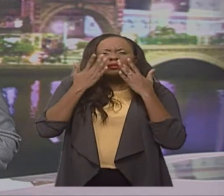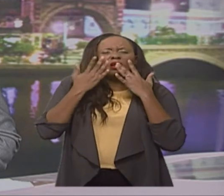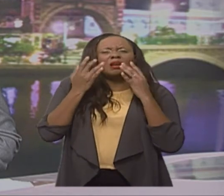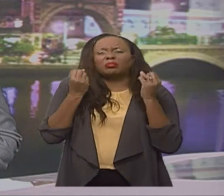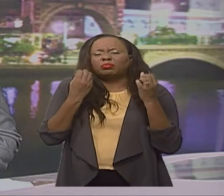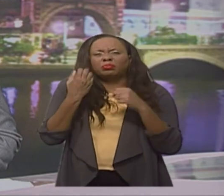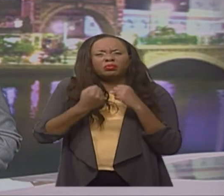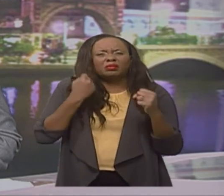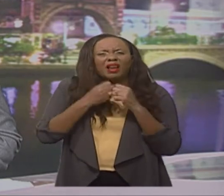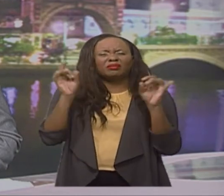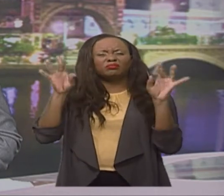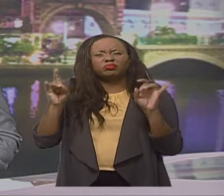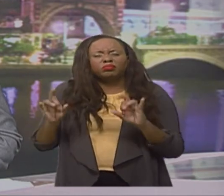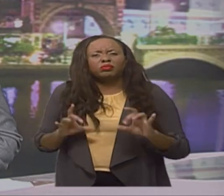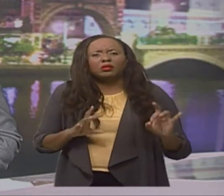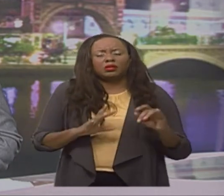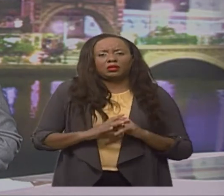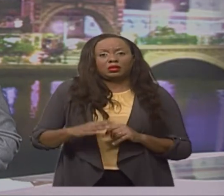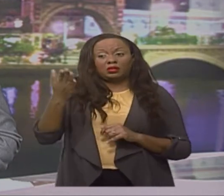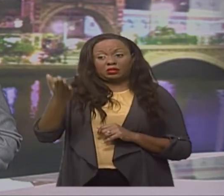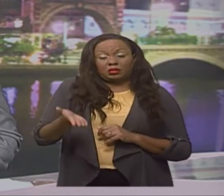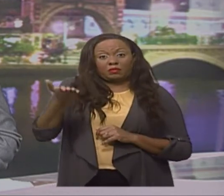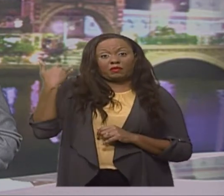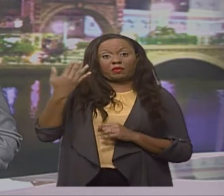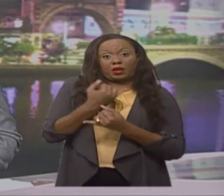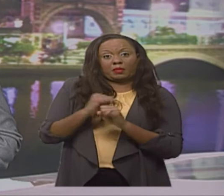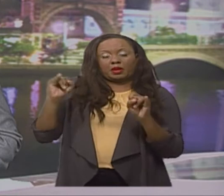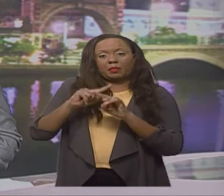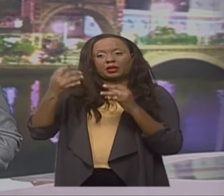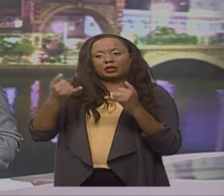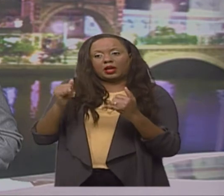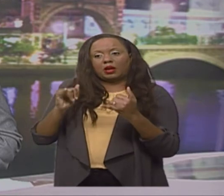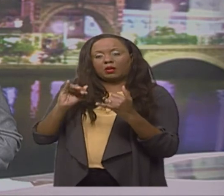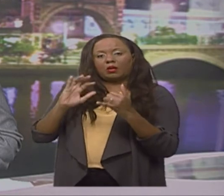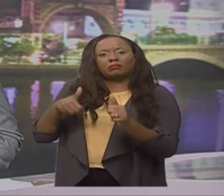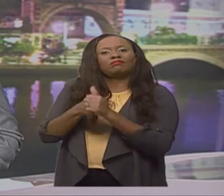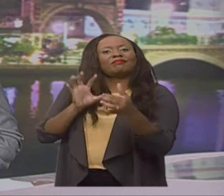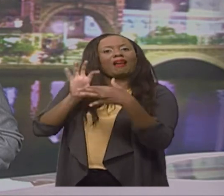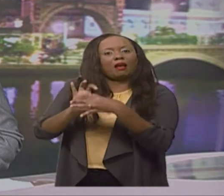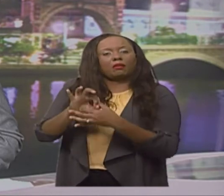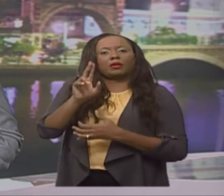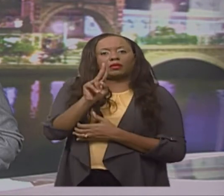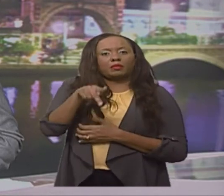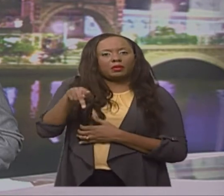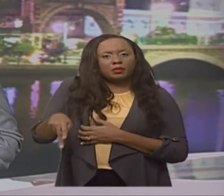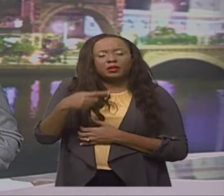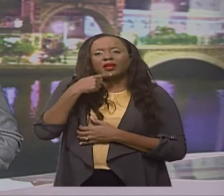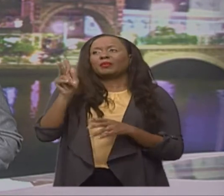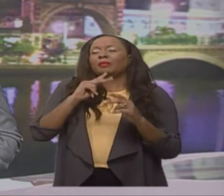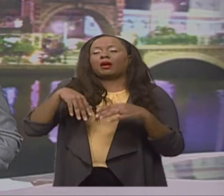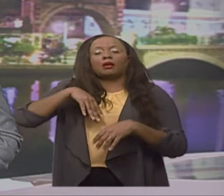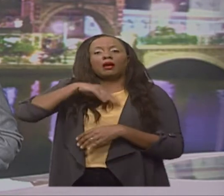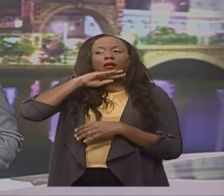several years. Dr. Agard, previously an independent MP who is now aligned with the United Progressive Party, says the residents have reached the limits